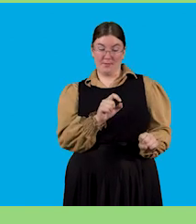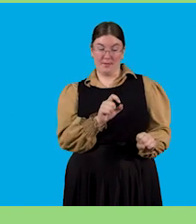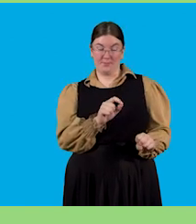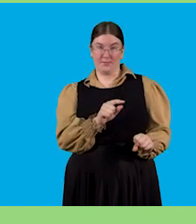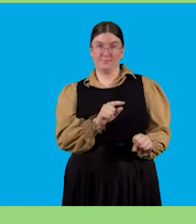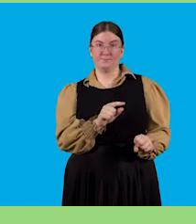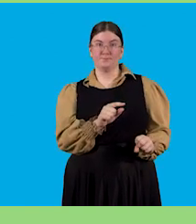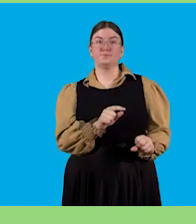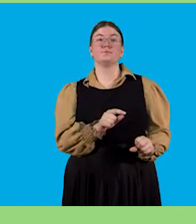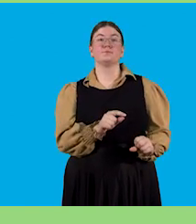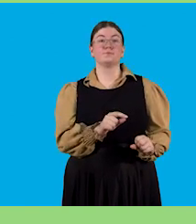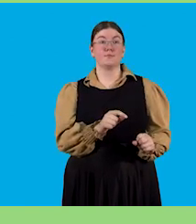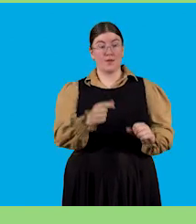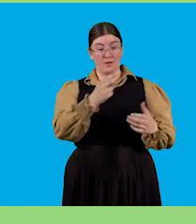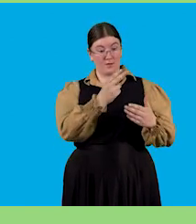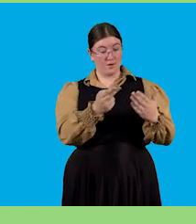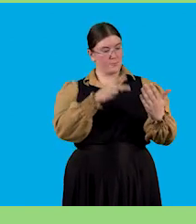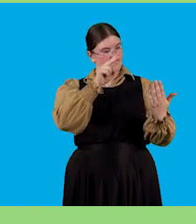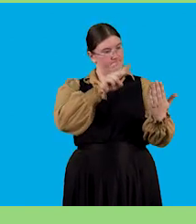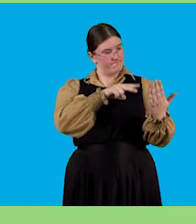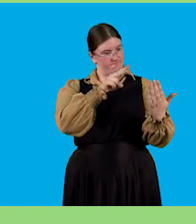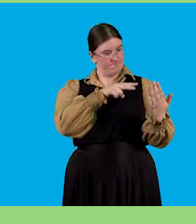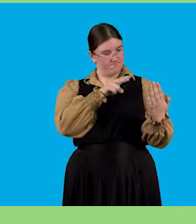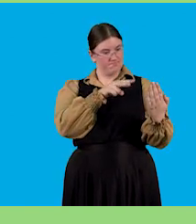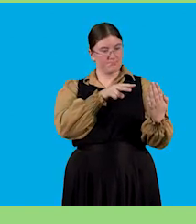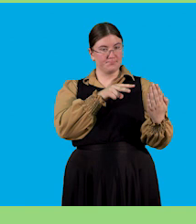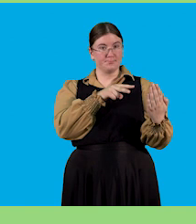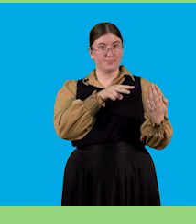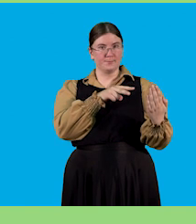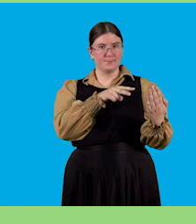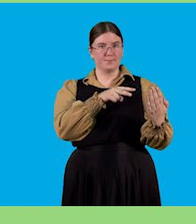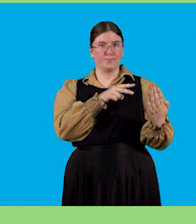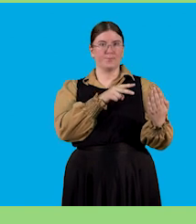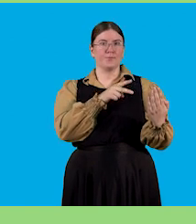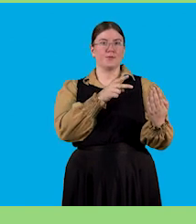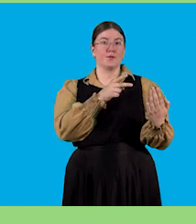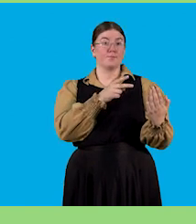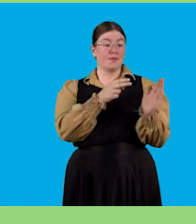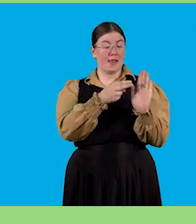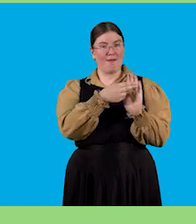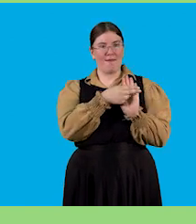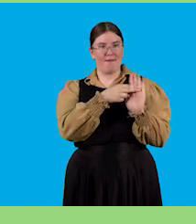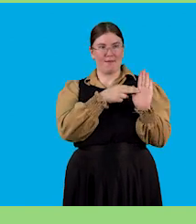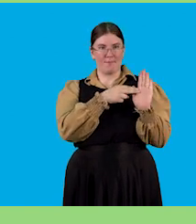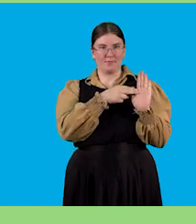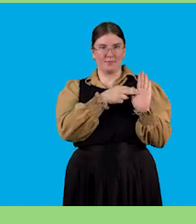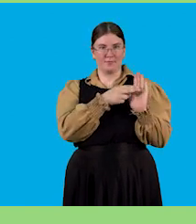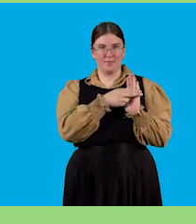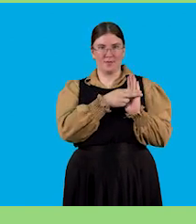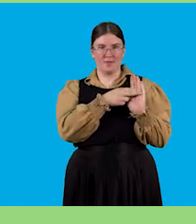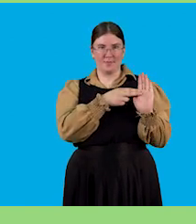the instruction says, study the diagram of the male reproductive system. Provide